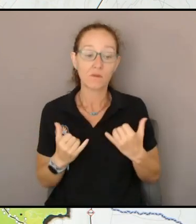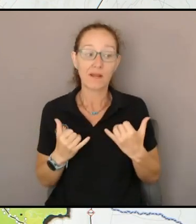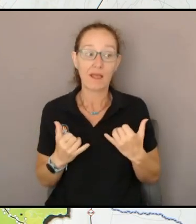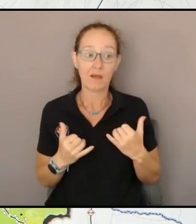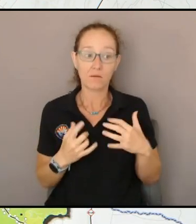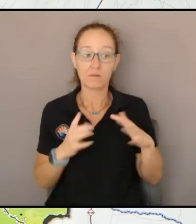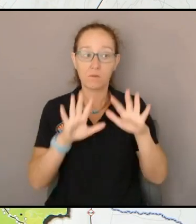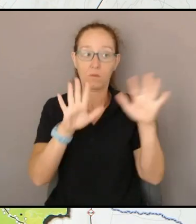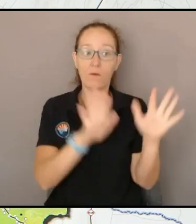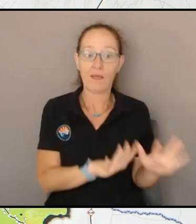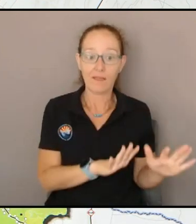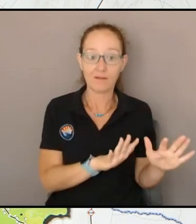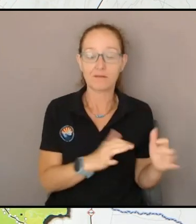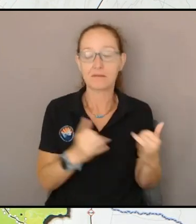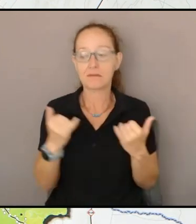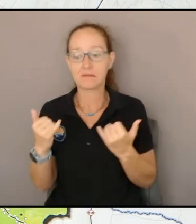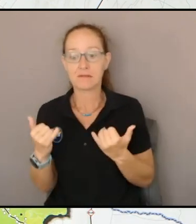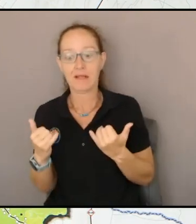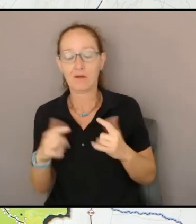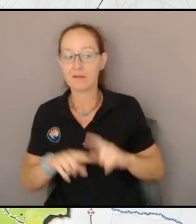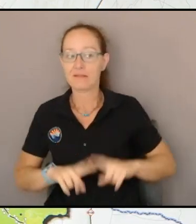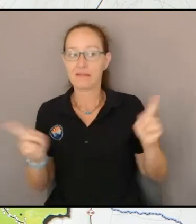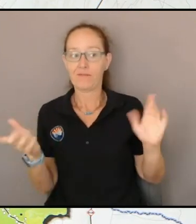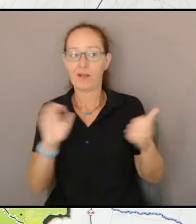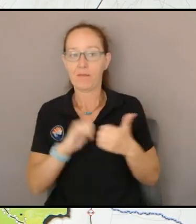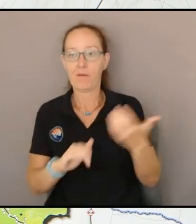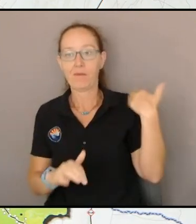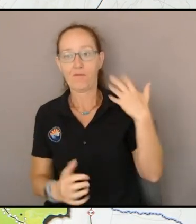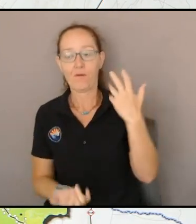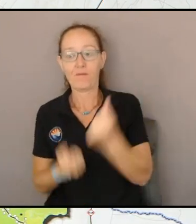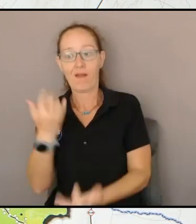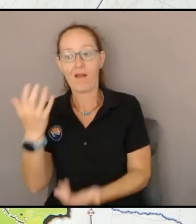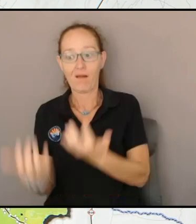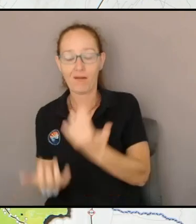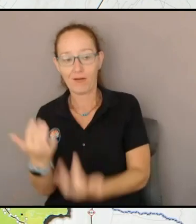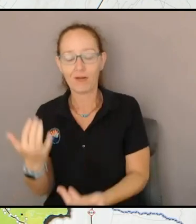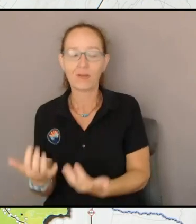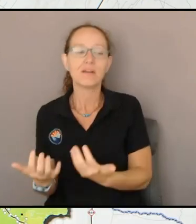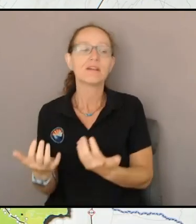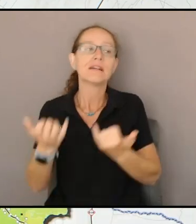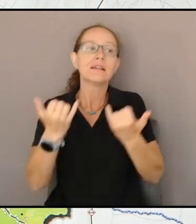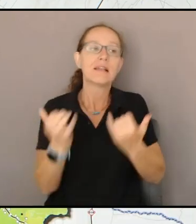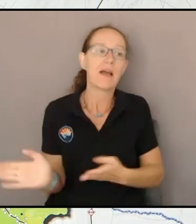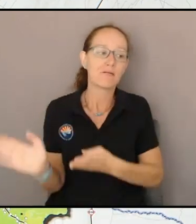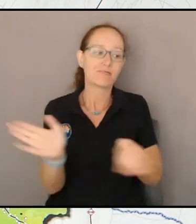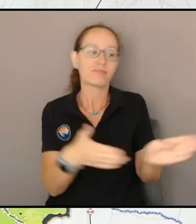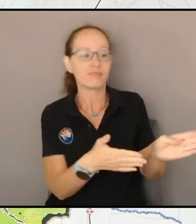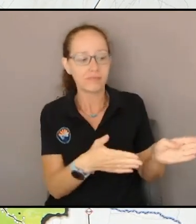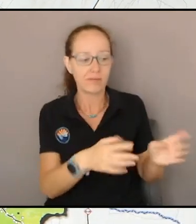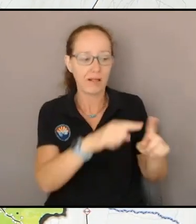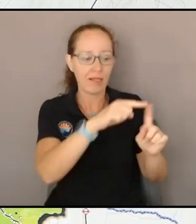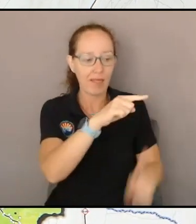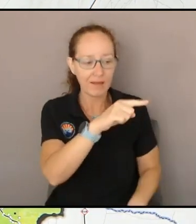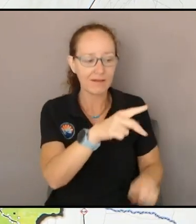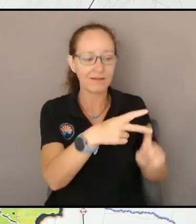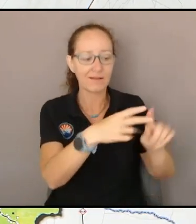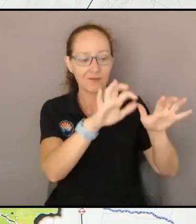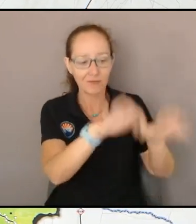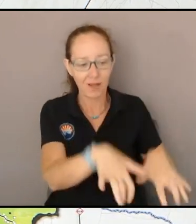fire activity, conditions have changed to, lightning, rain, slick conditions, poor access